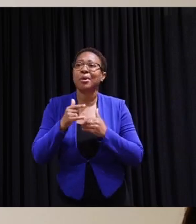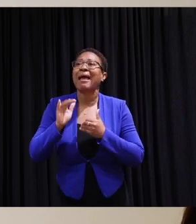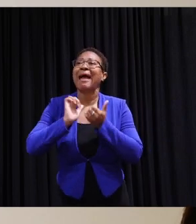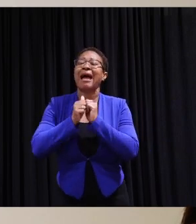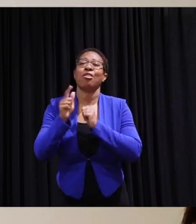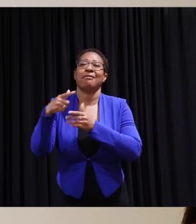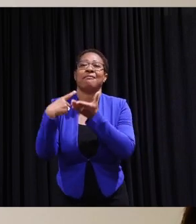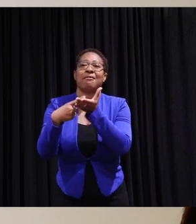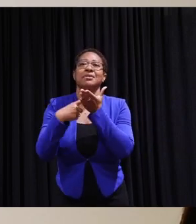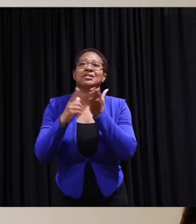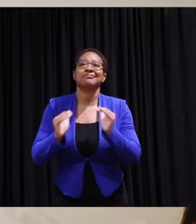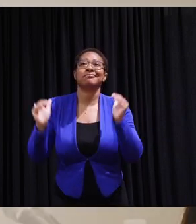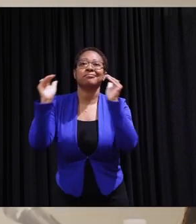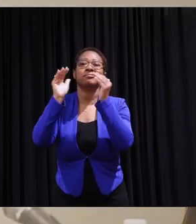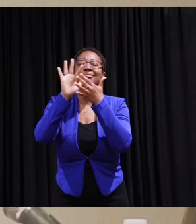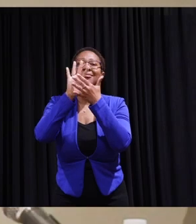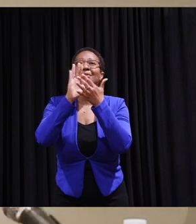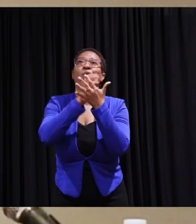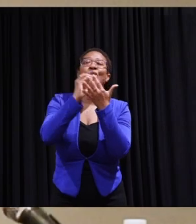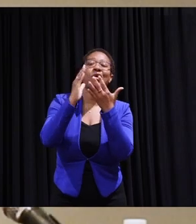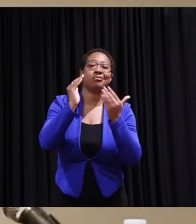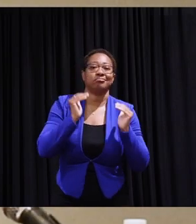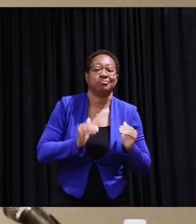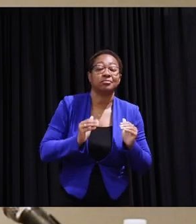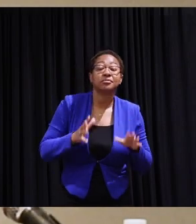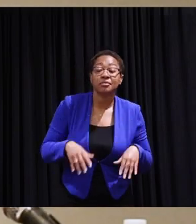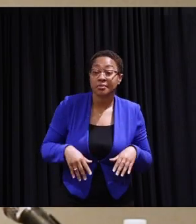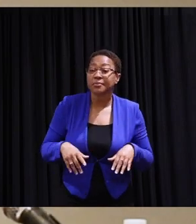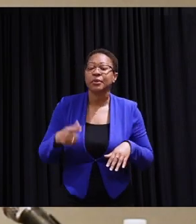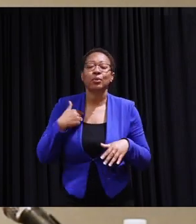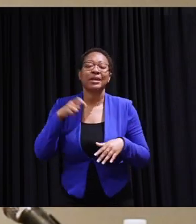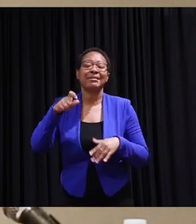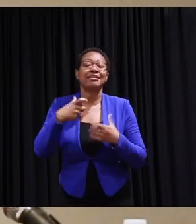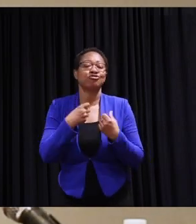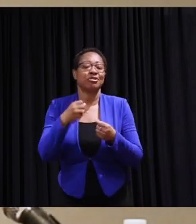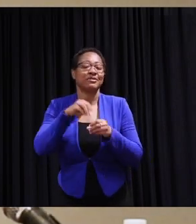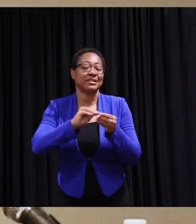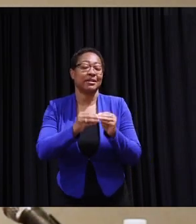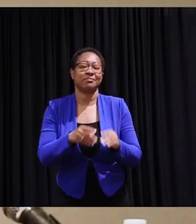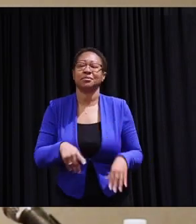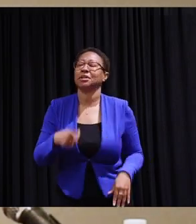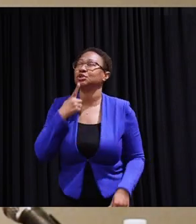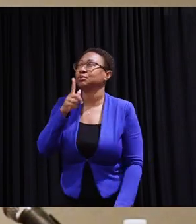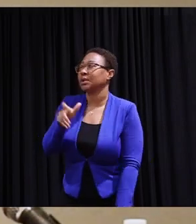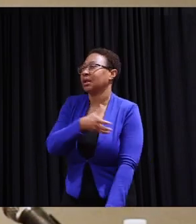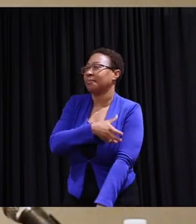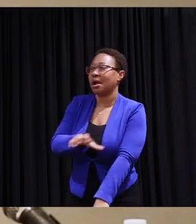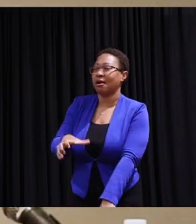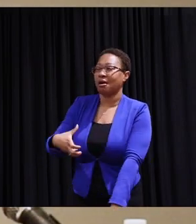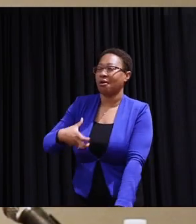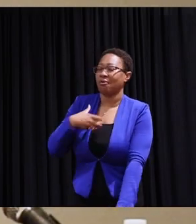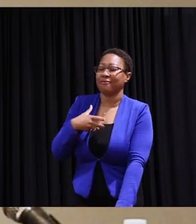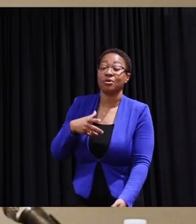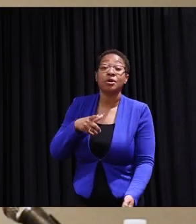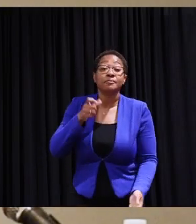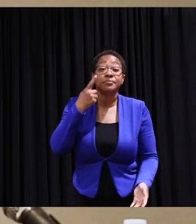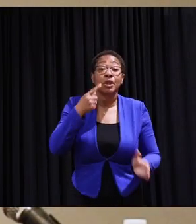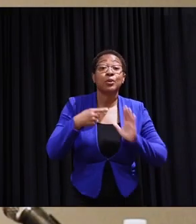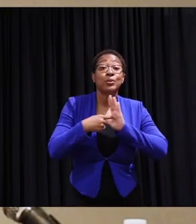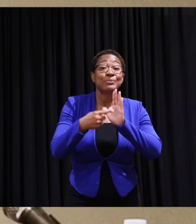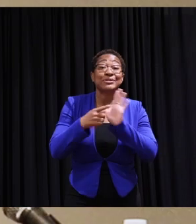that we have strength in numbers. And that's so powerful. Representation matters.